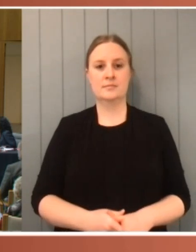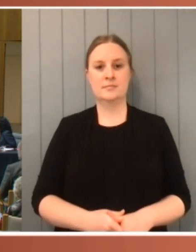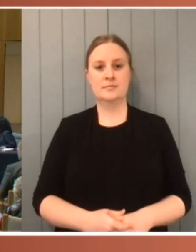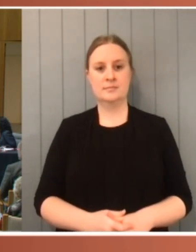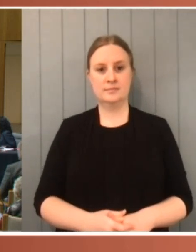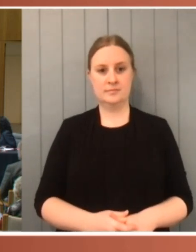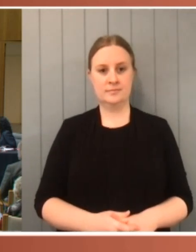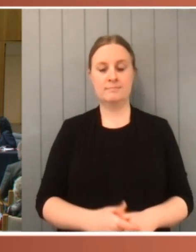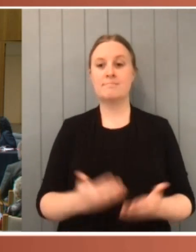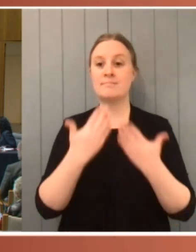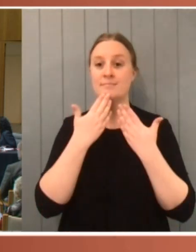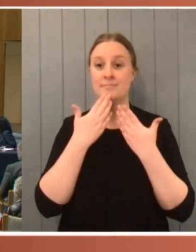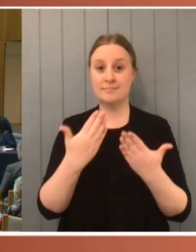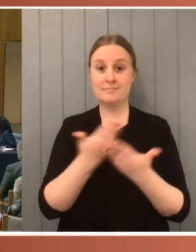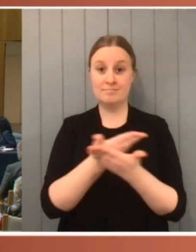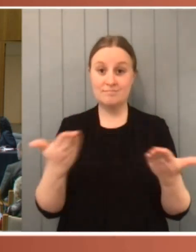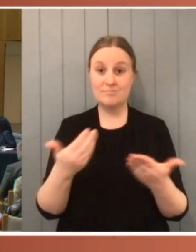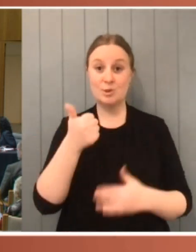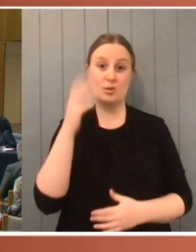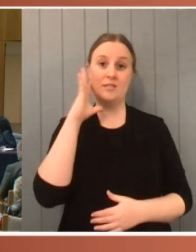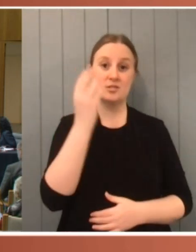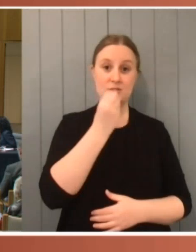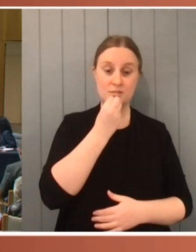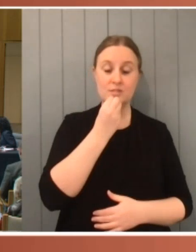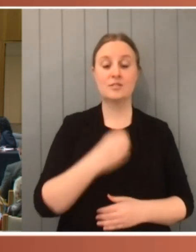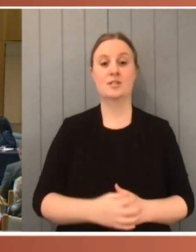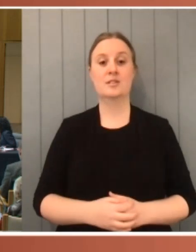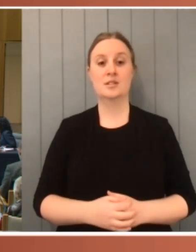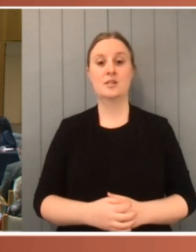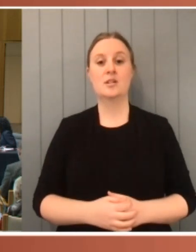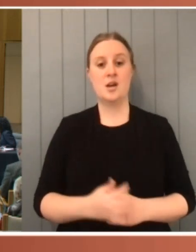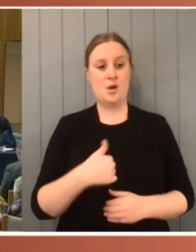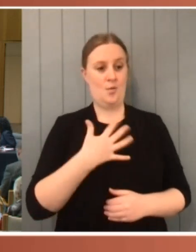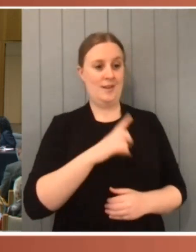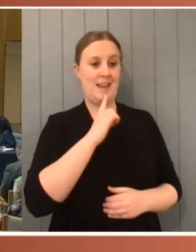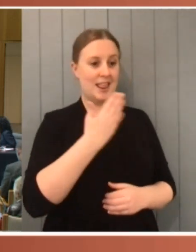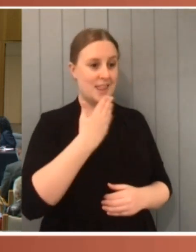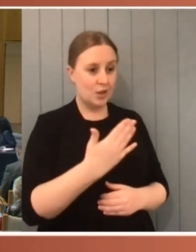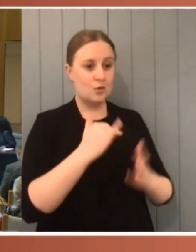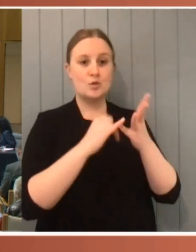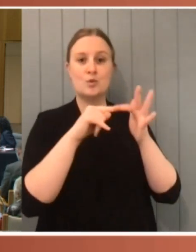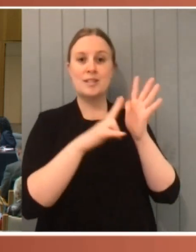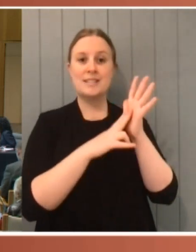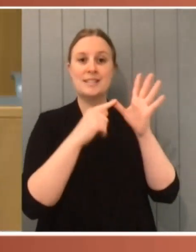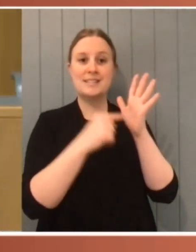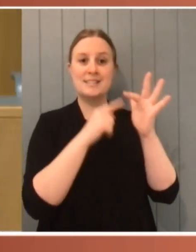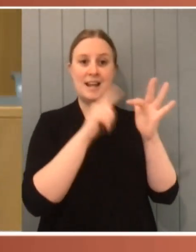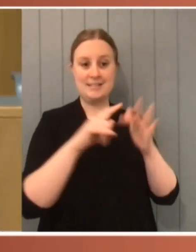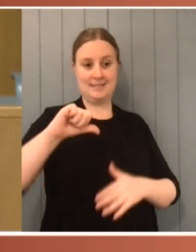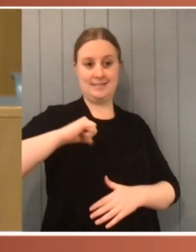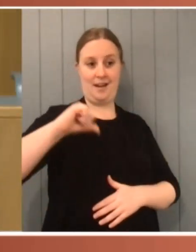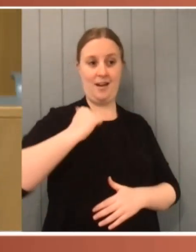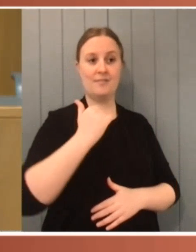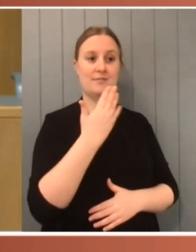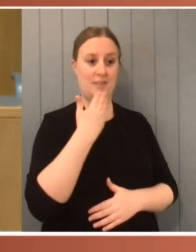Thank you, everyone, and good afternoon. And I would also like to thank the Senate staff for inviting and welcoming me, Emeritus Professor Paul Strangio, here